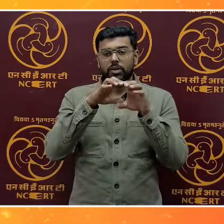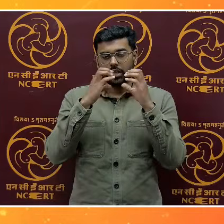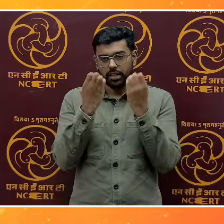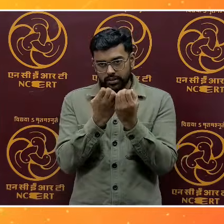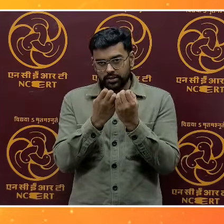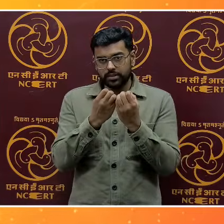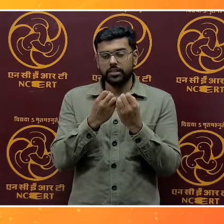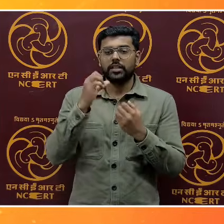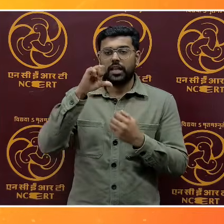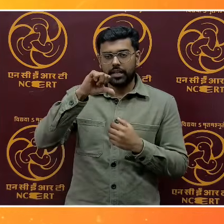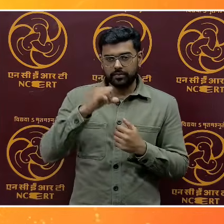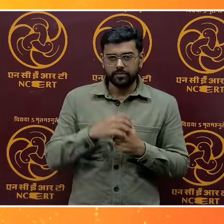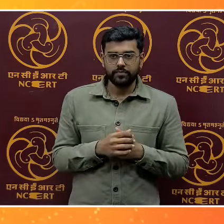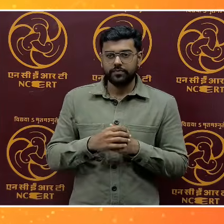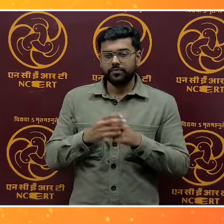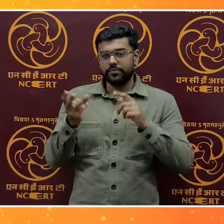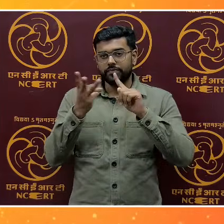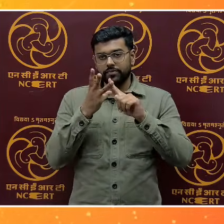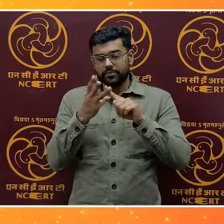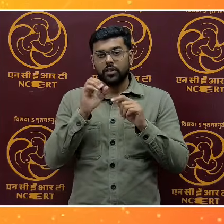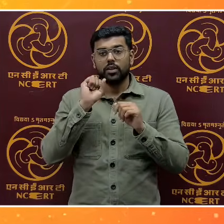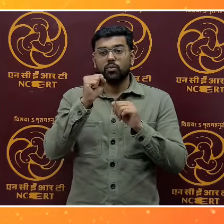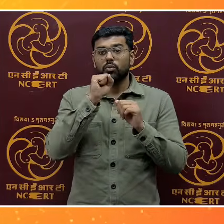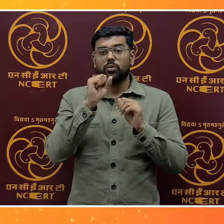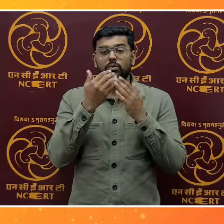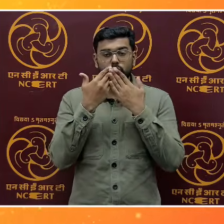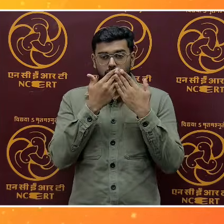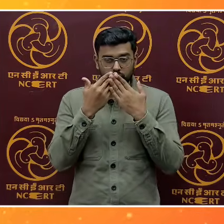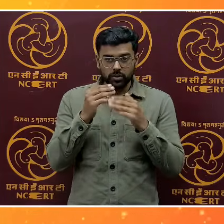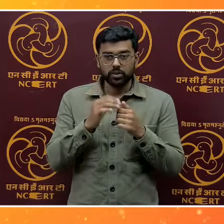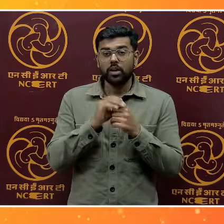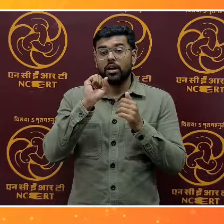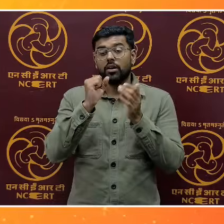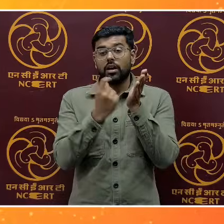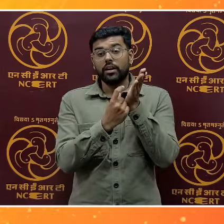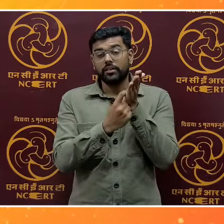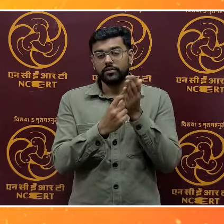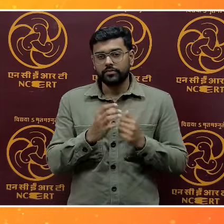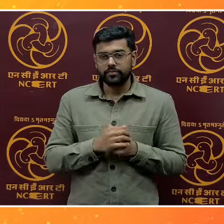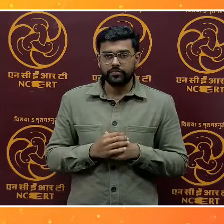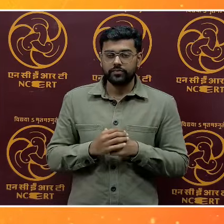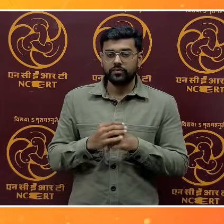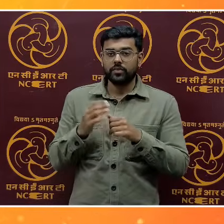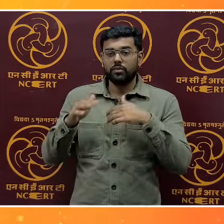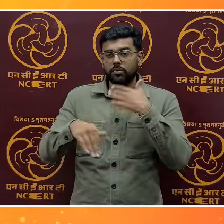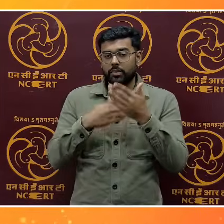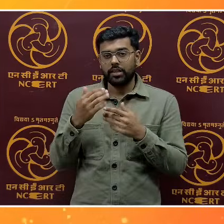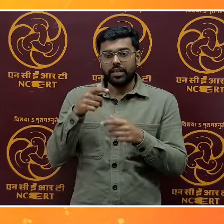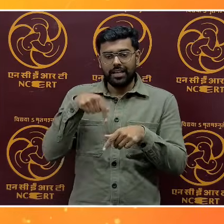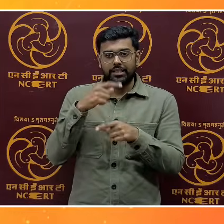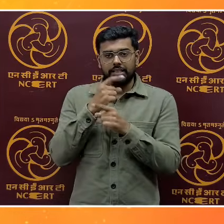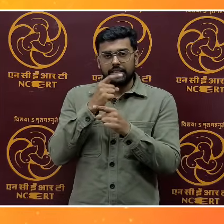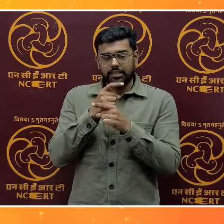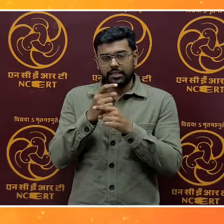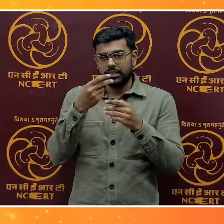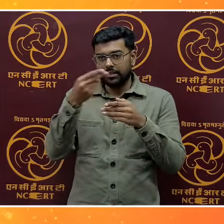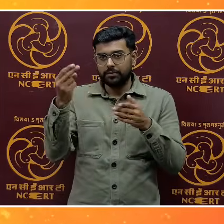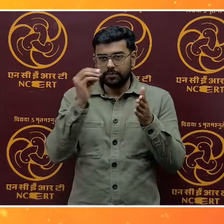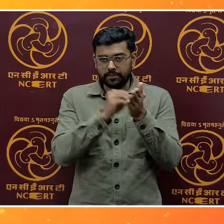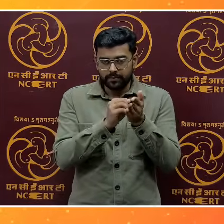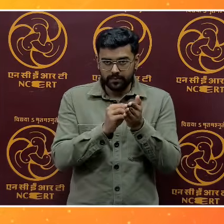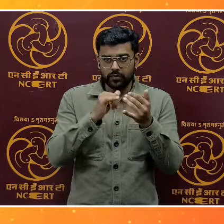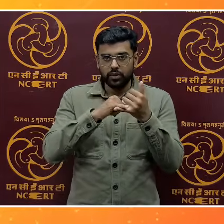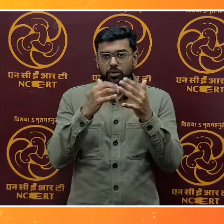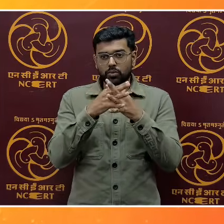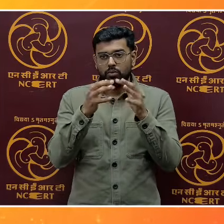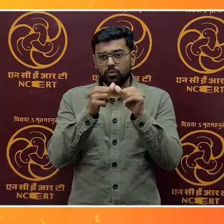mention class number 9 and then your school's name and its address, followed by the expert's name. Please write here Mrs. Swarn